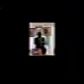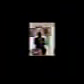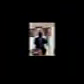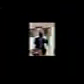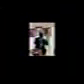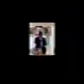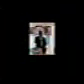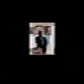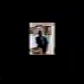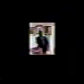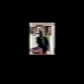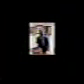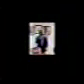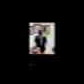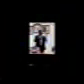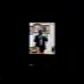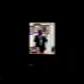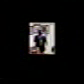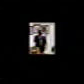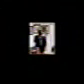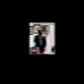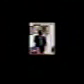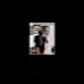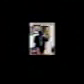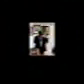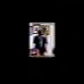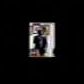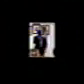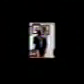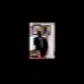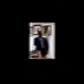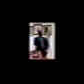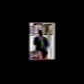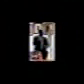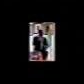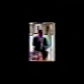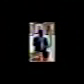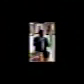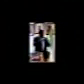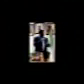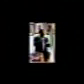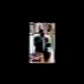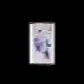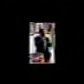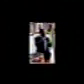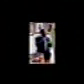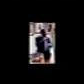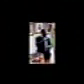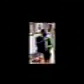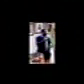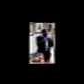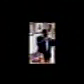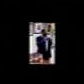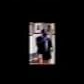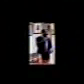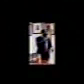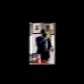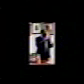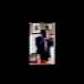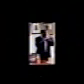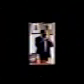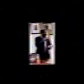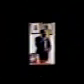have 3 years to spend here, 4 years to spend here, 5 years to spend here. After 5 years, I'm through, I come out, I go and work.